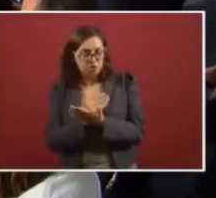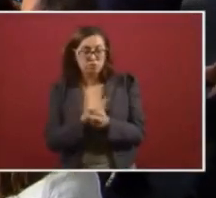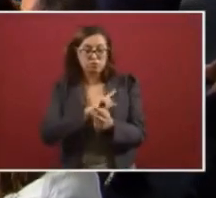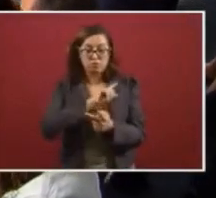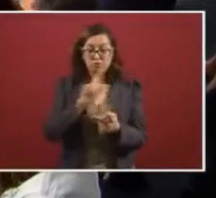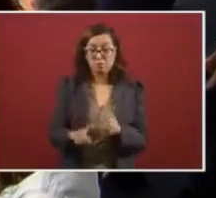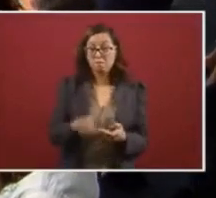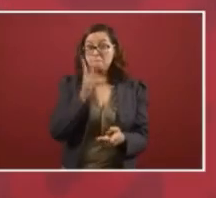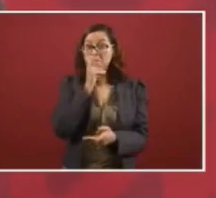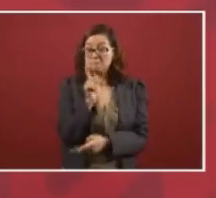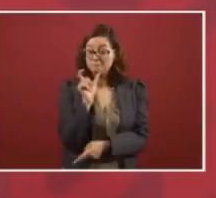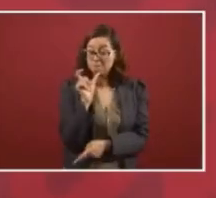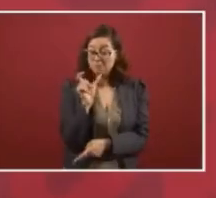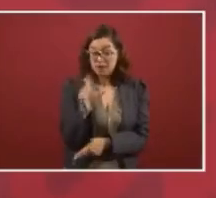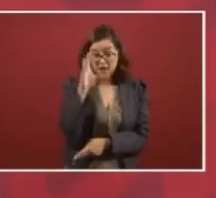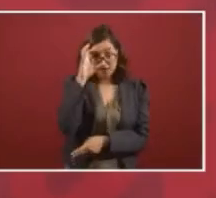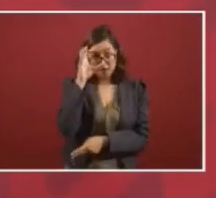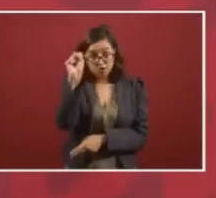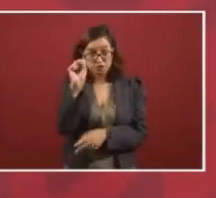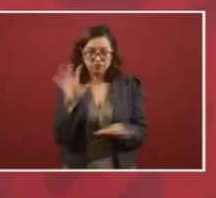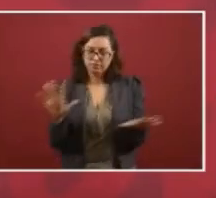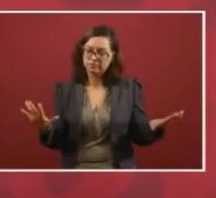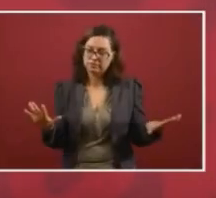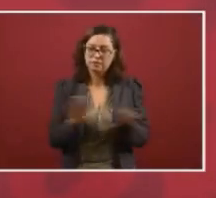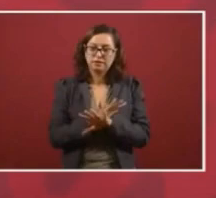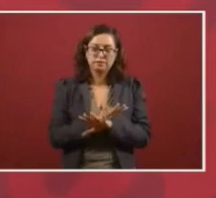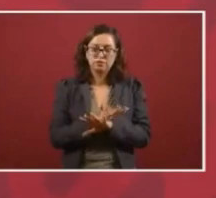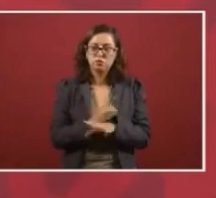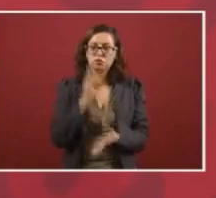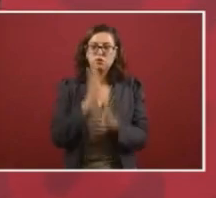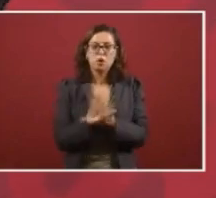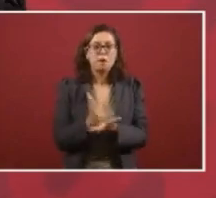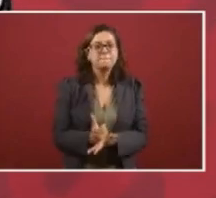lowered, and you change the concept of the tariff.